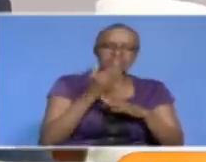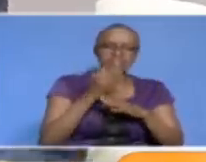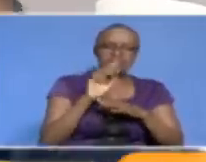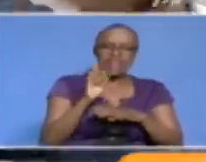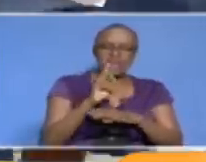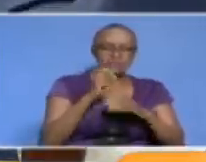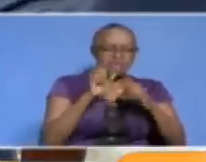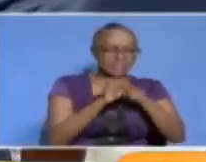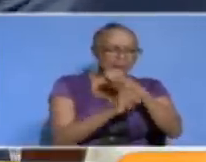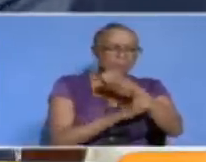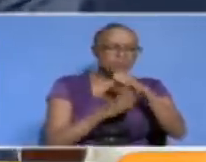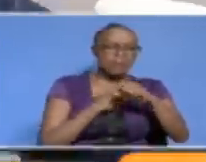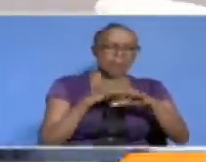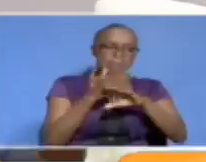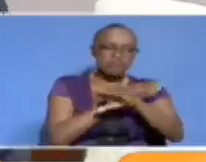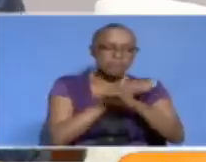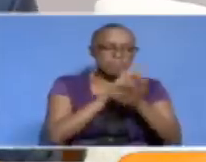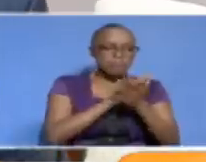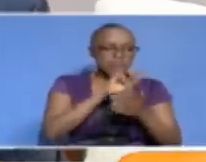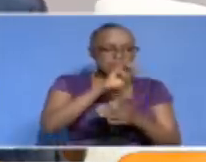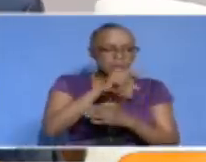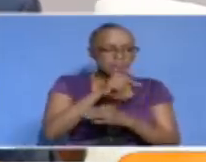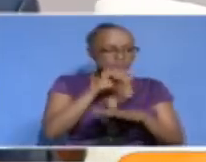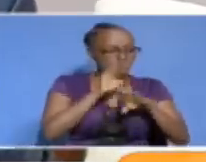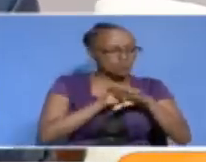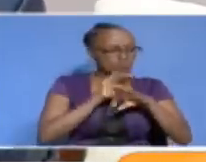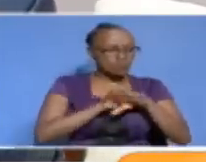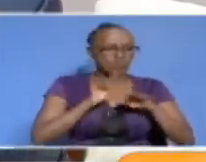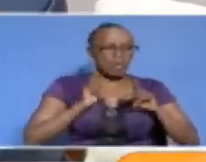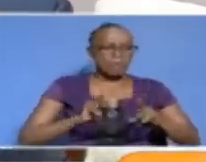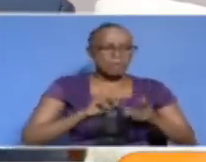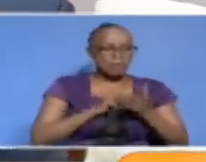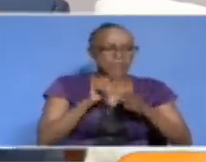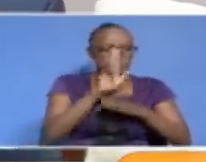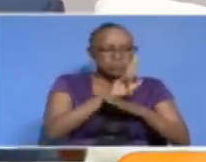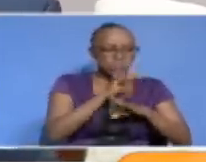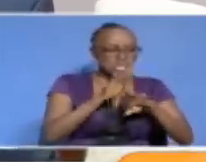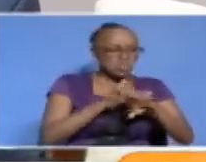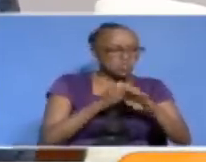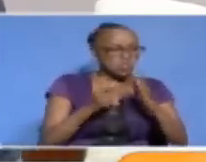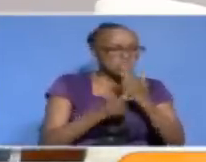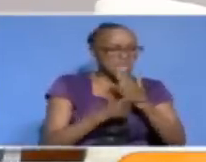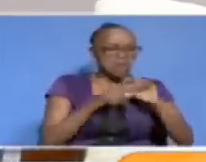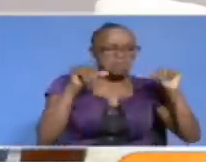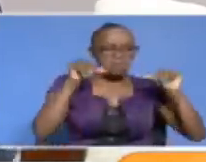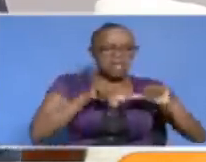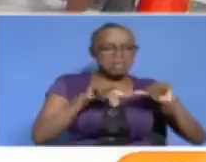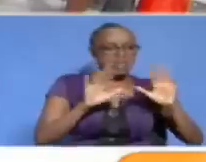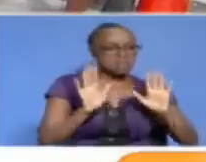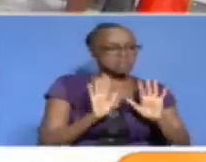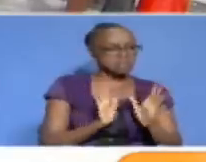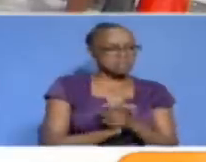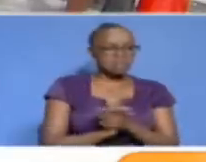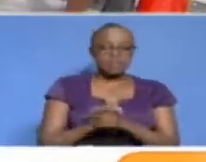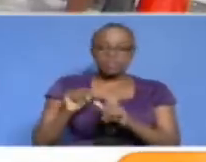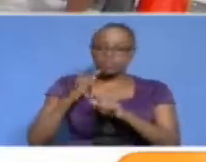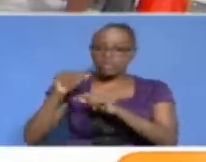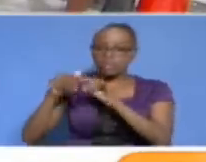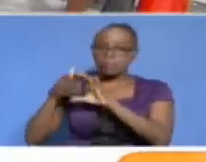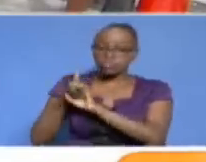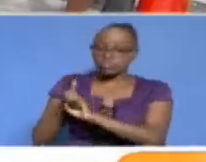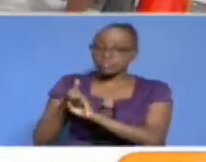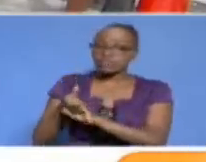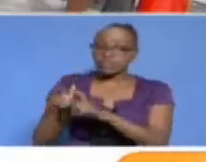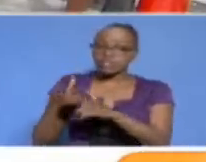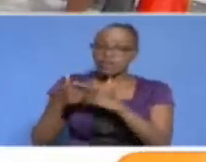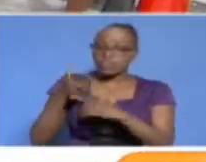supporting me even before I became an MP. They're good people. Mm. So I see to me, jina wa Kikuyu vibaya. Okay. Yes. Speaking of handshake, handshake